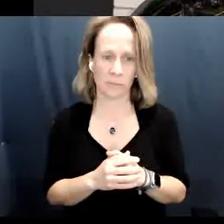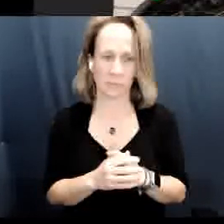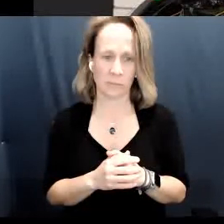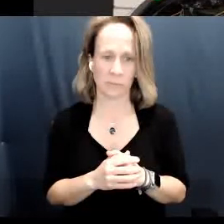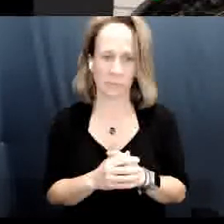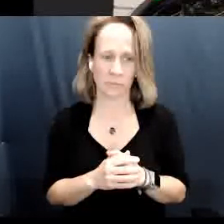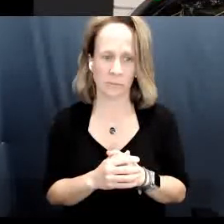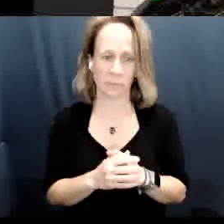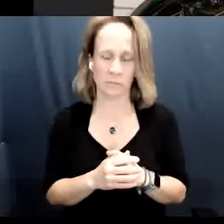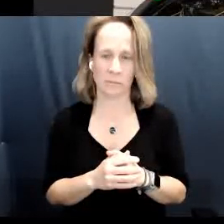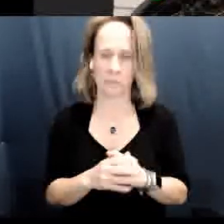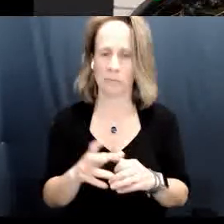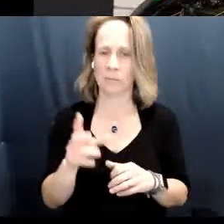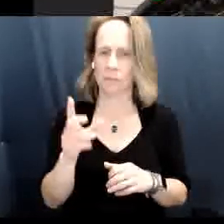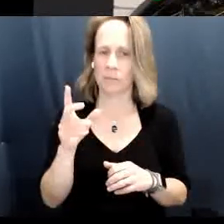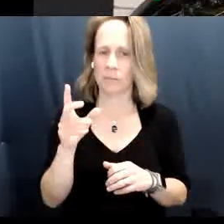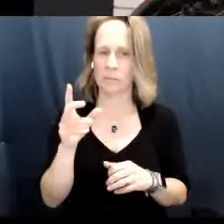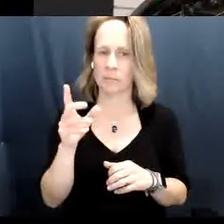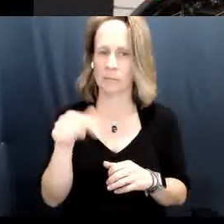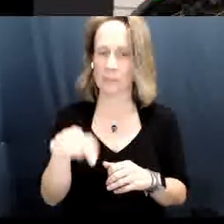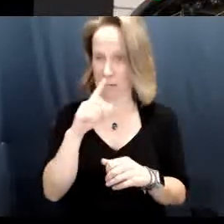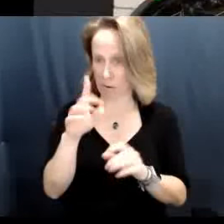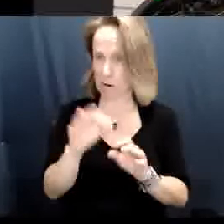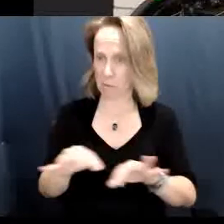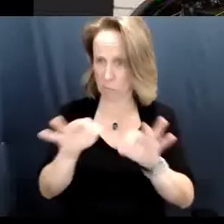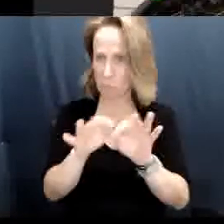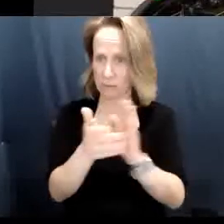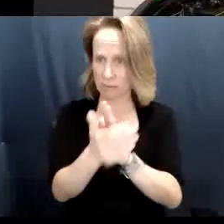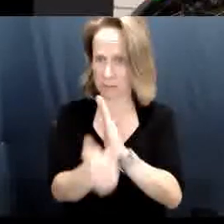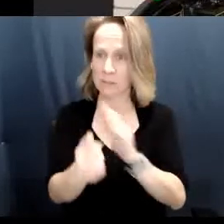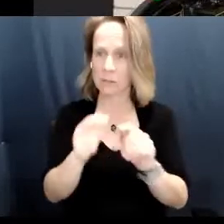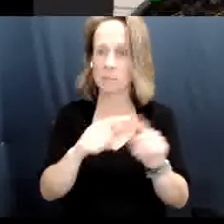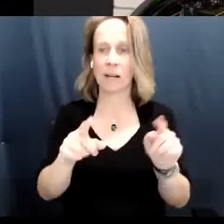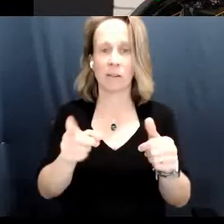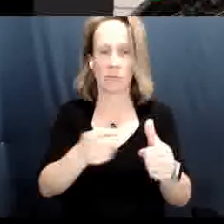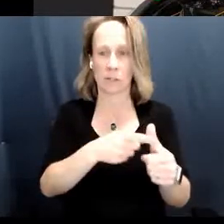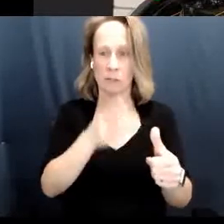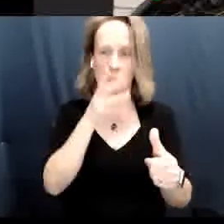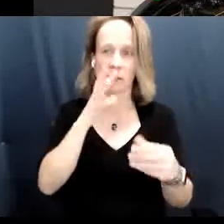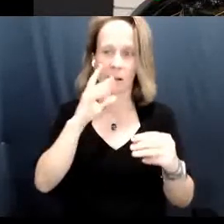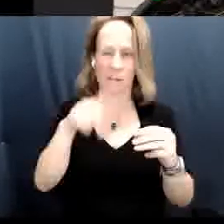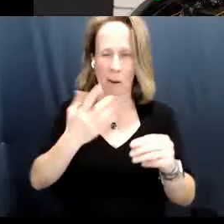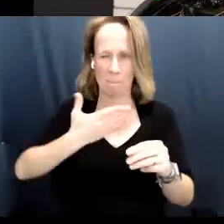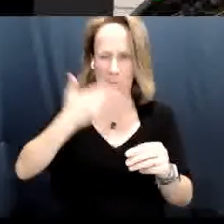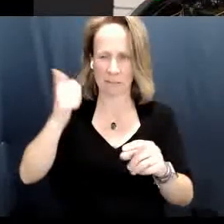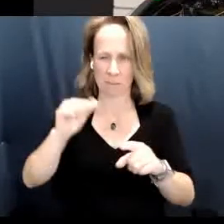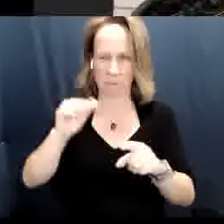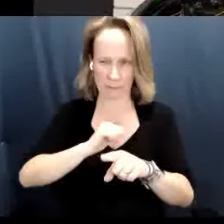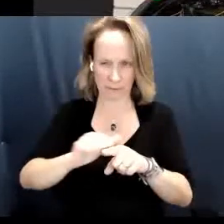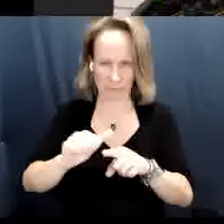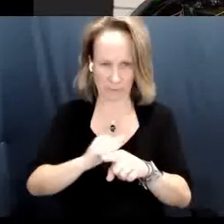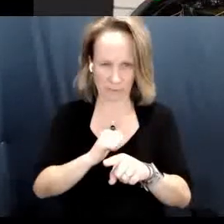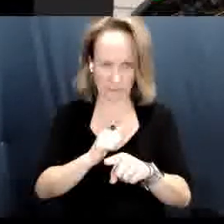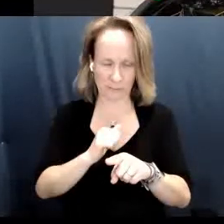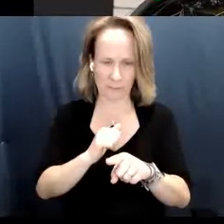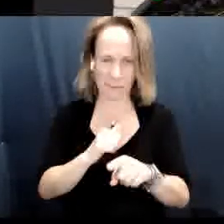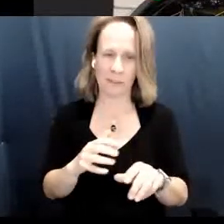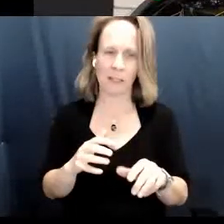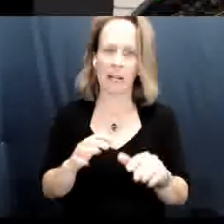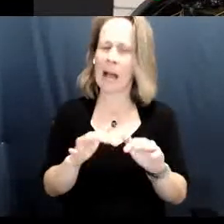So there are important skills, but first we're going to go over the best practices. Having 2 or more